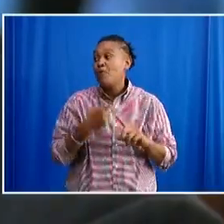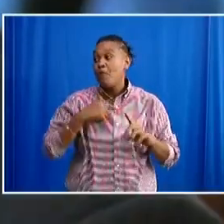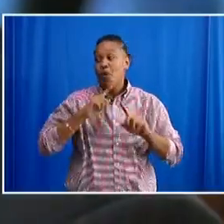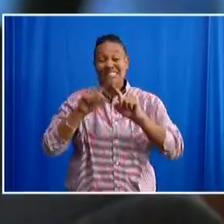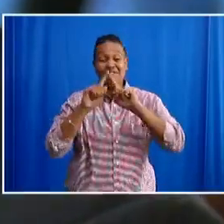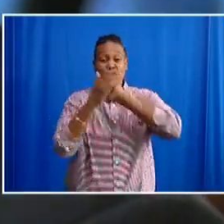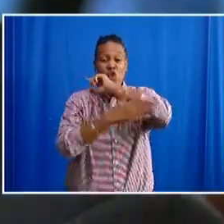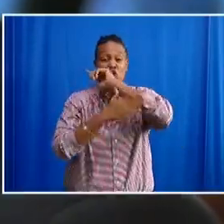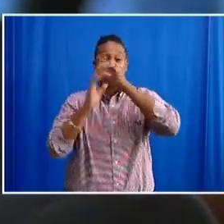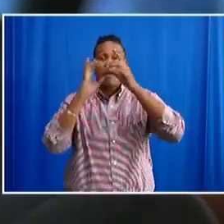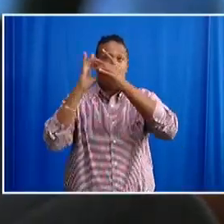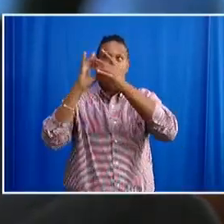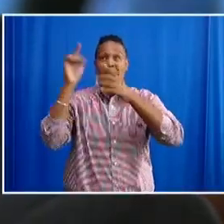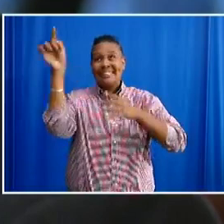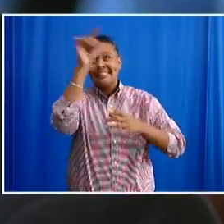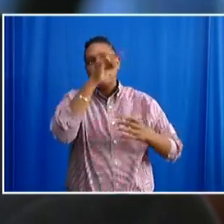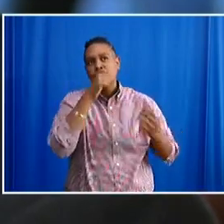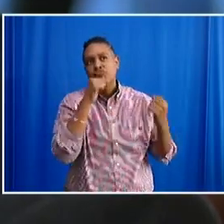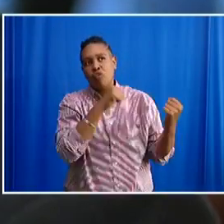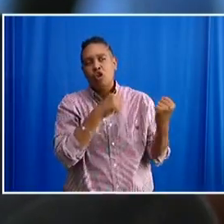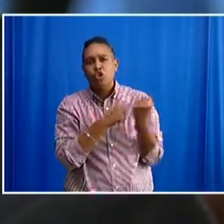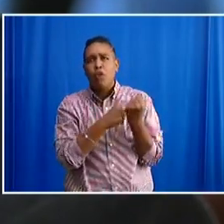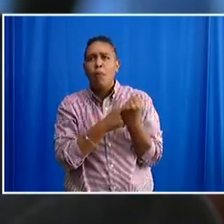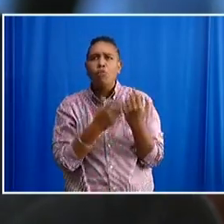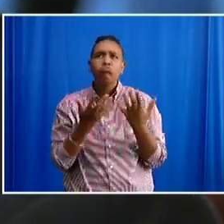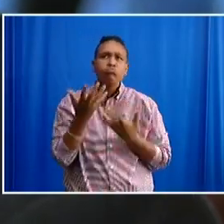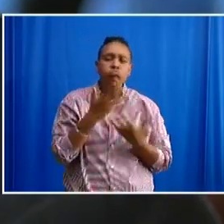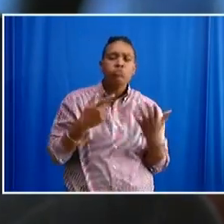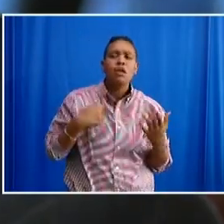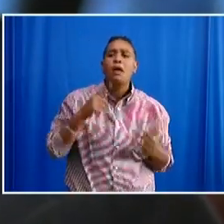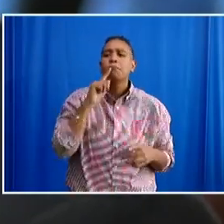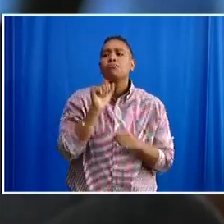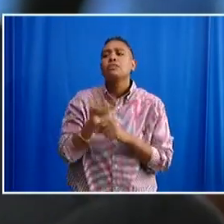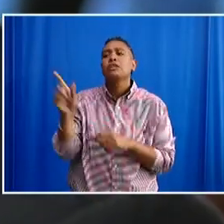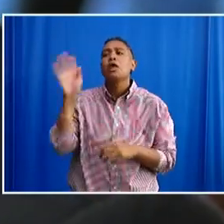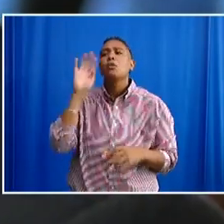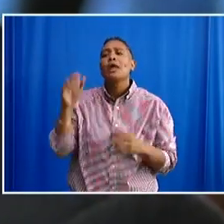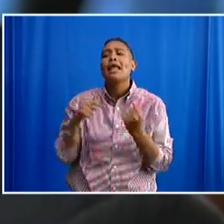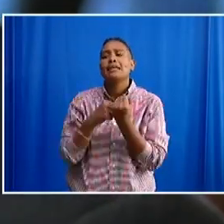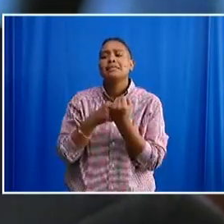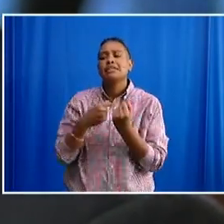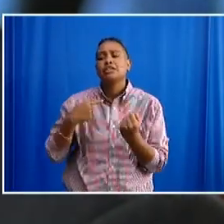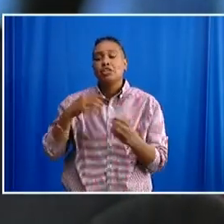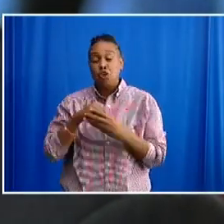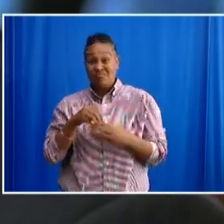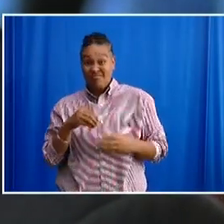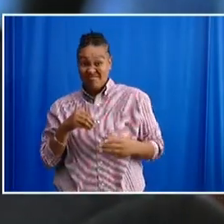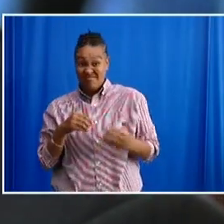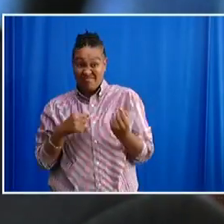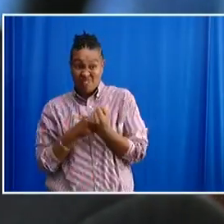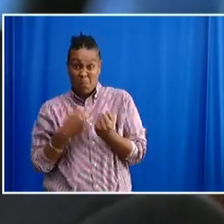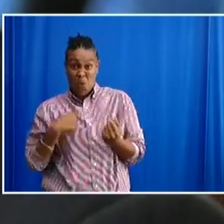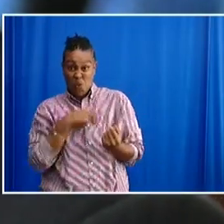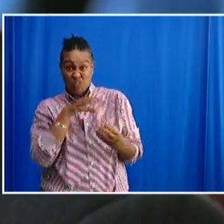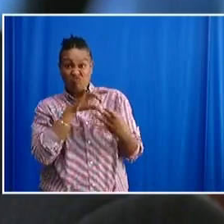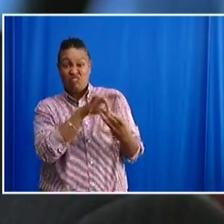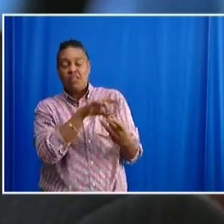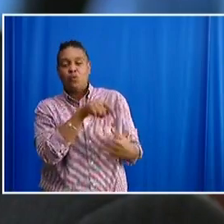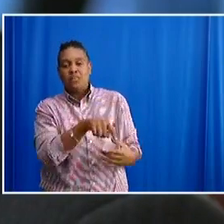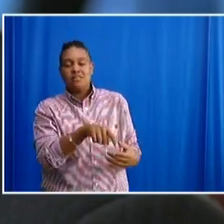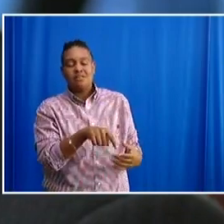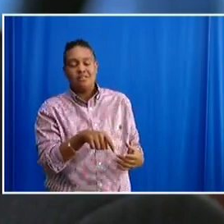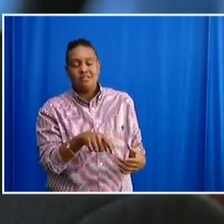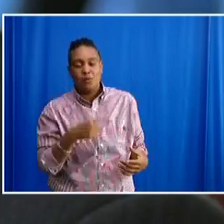I fully expect that they will assist us in this regard, with us